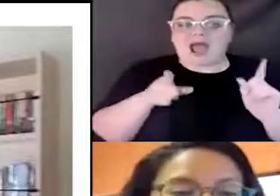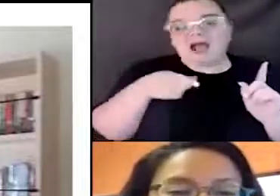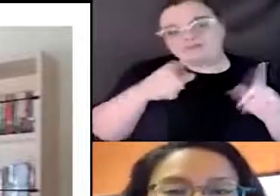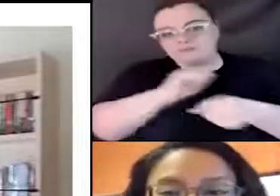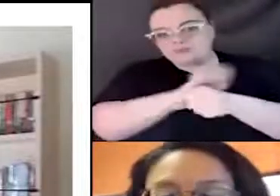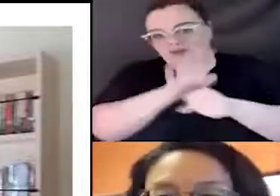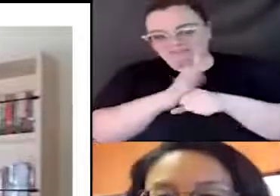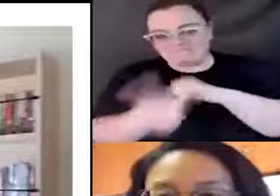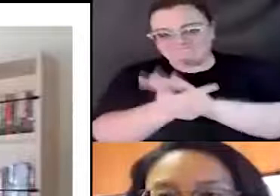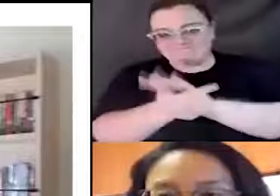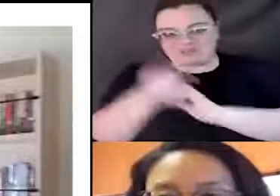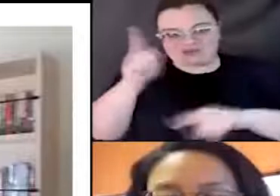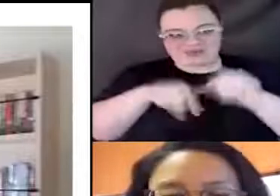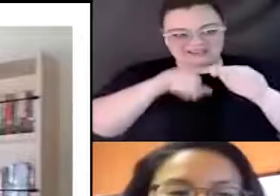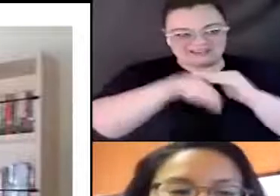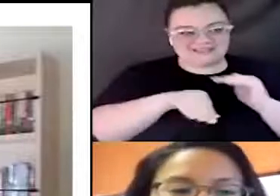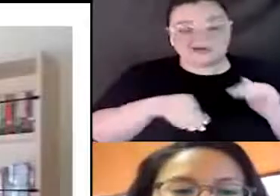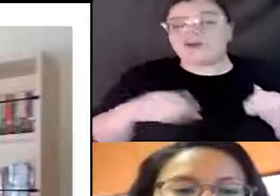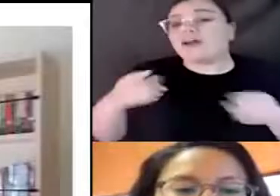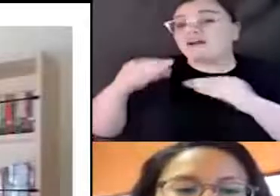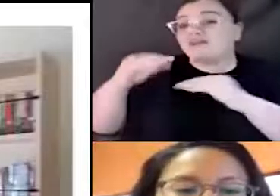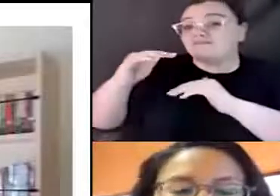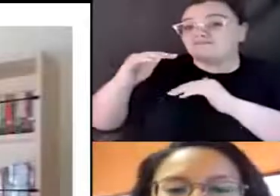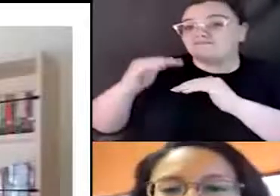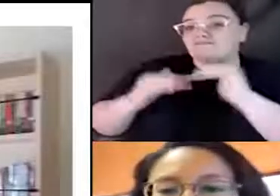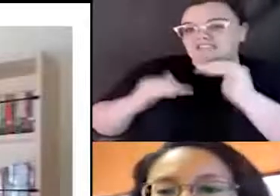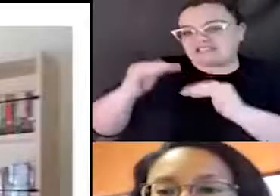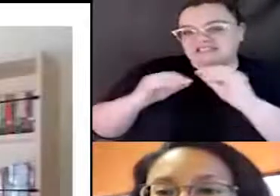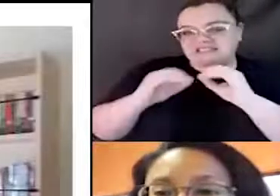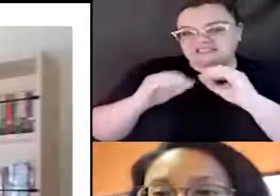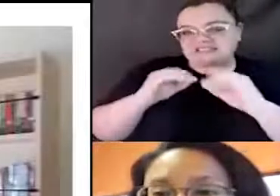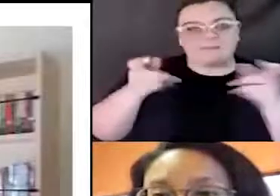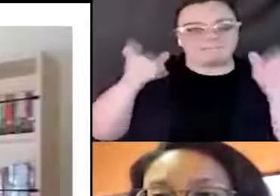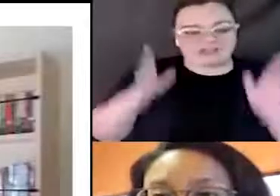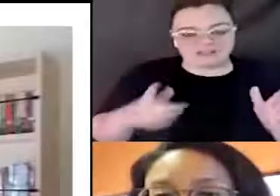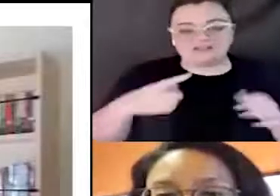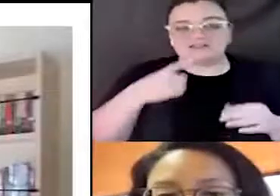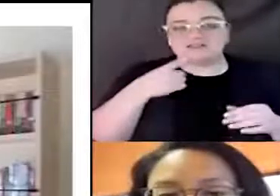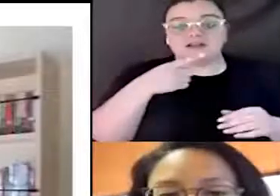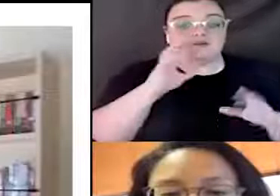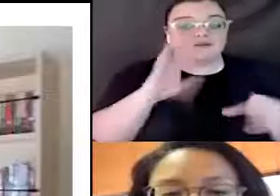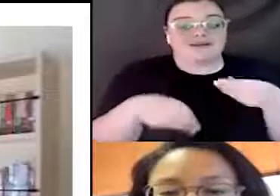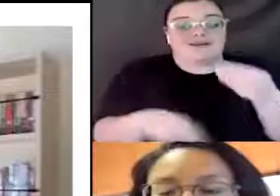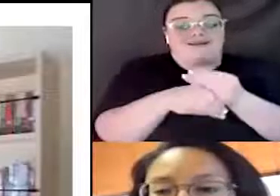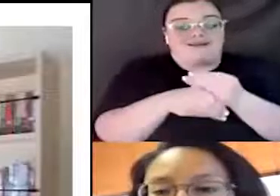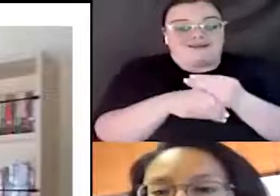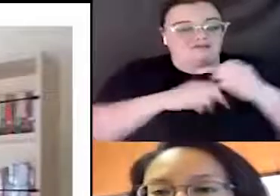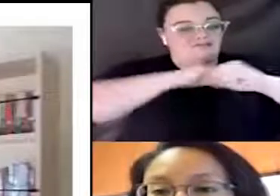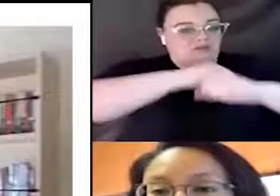one thing that was told to me by the facilities manager was that the straps did add a lot of extra protection. He did feel a lot